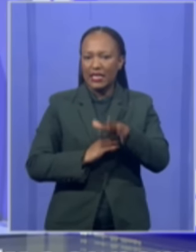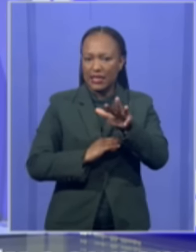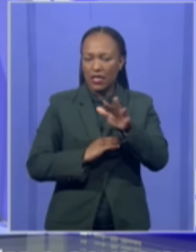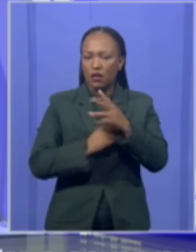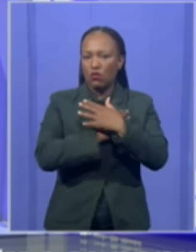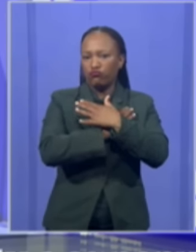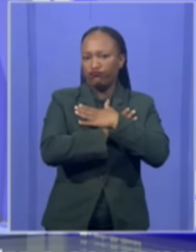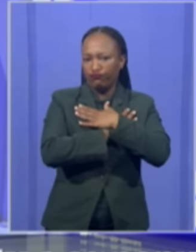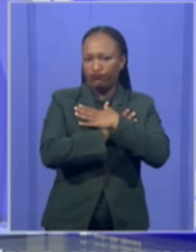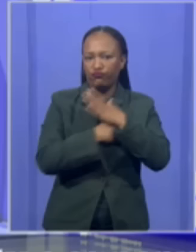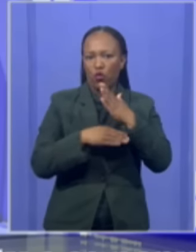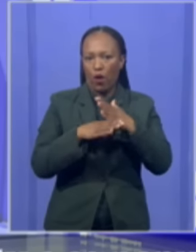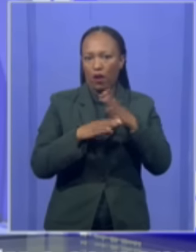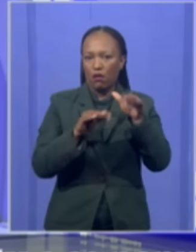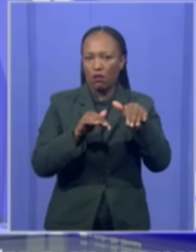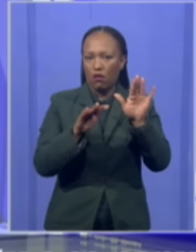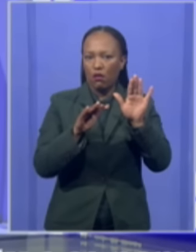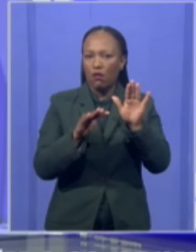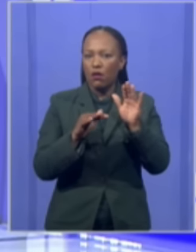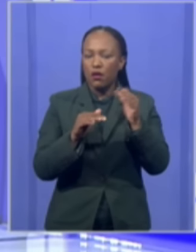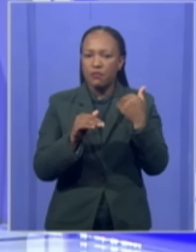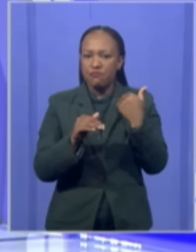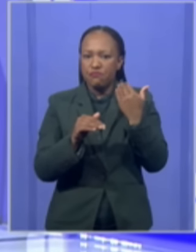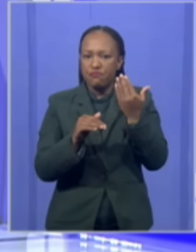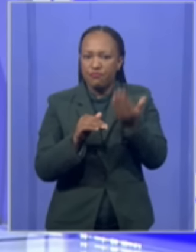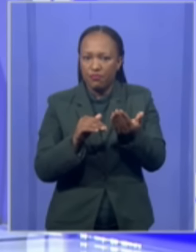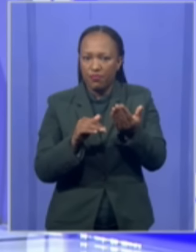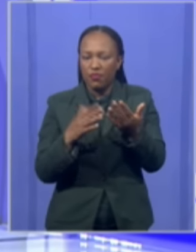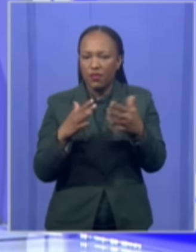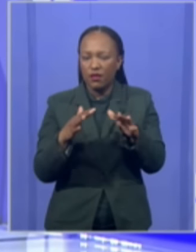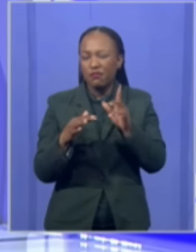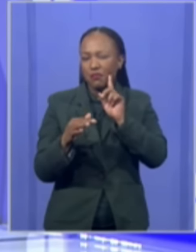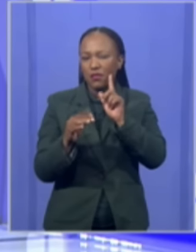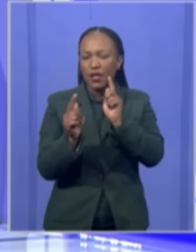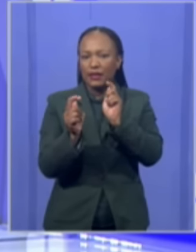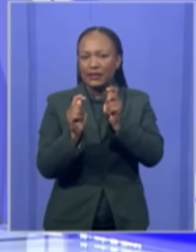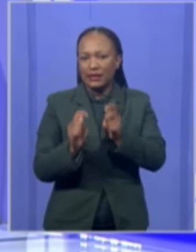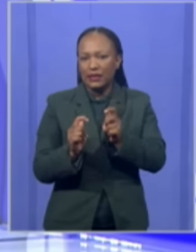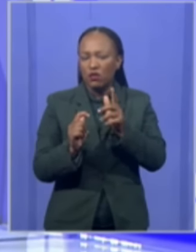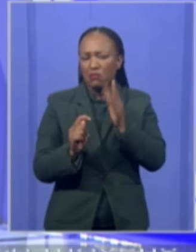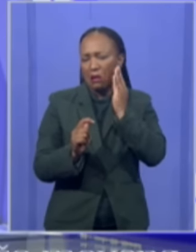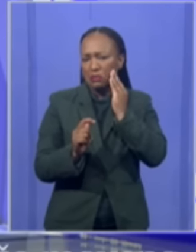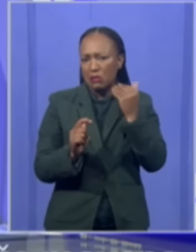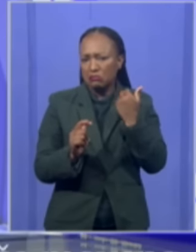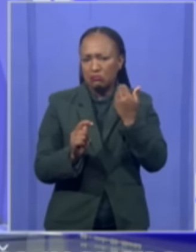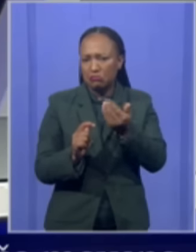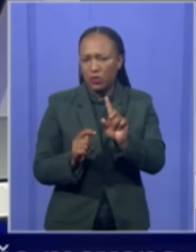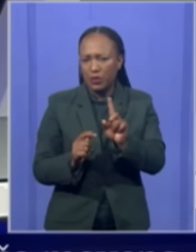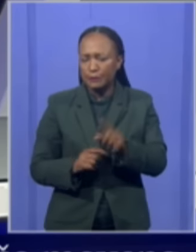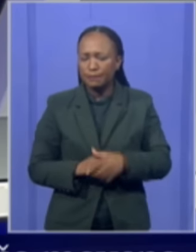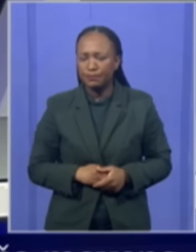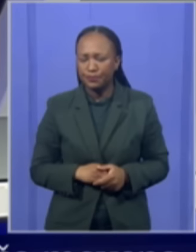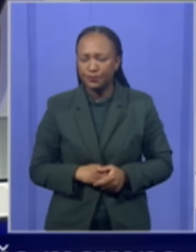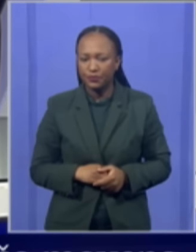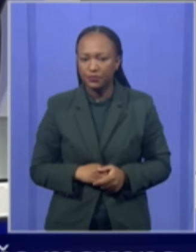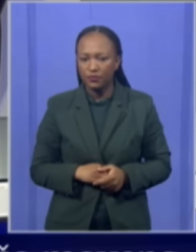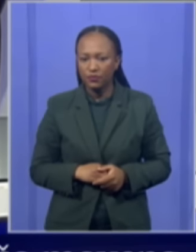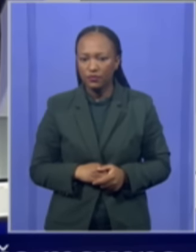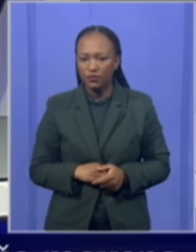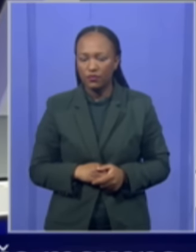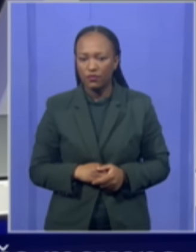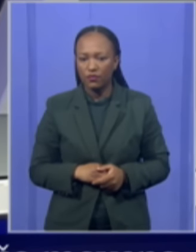a gago o ka re tlhalošetša ka ona re lebeletše diphetogo tše e leng gore di tla ka nako le nako? E re ke